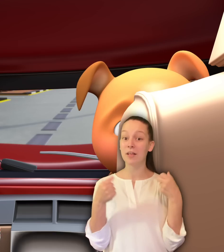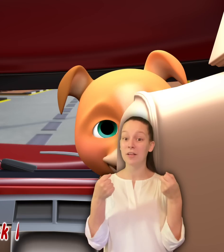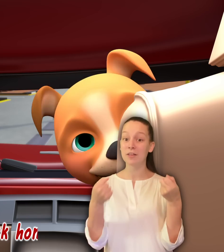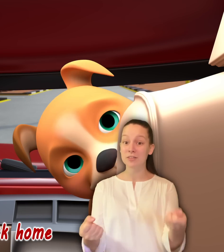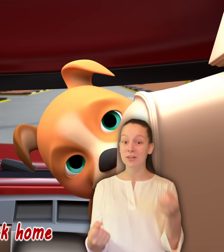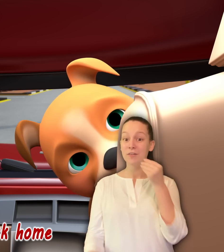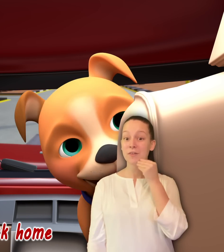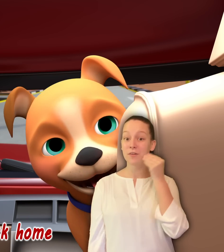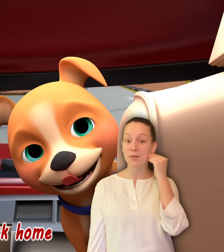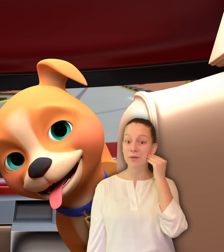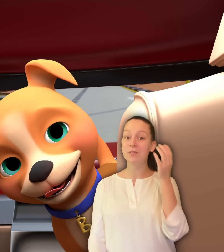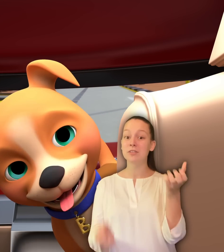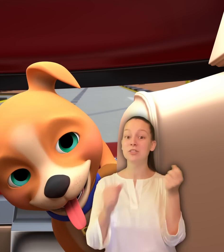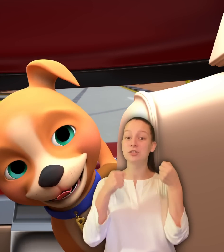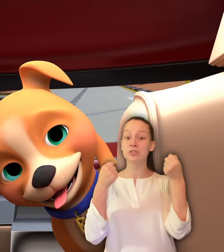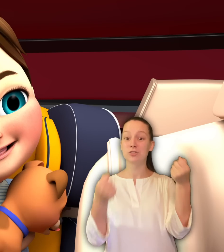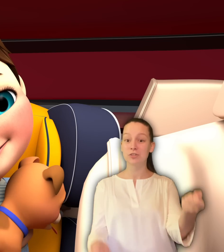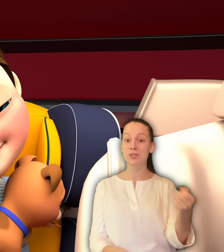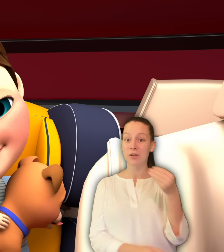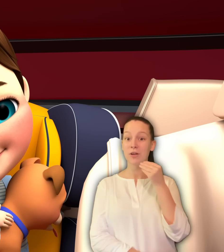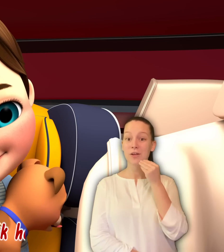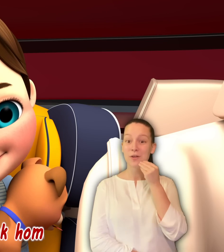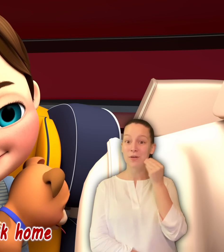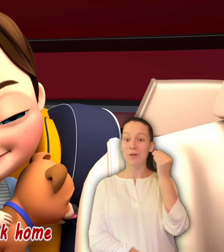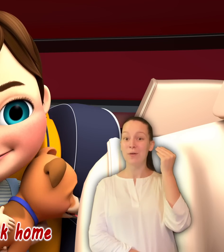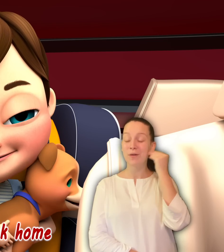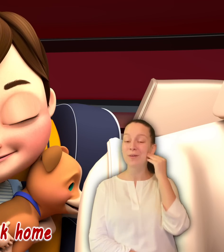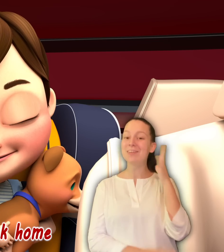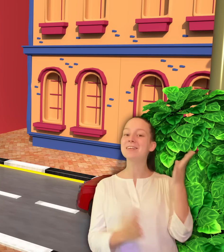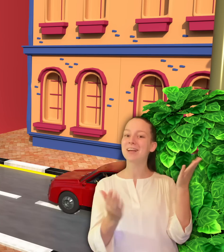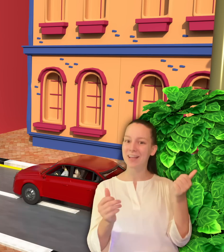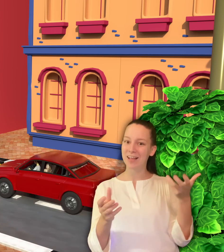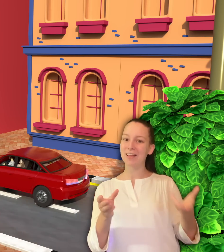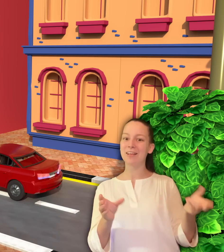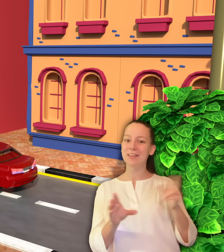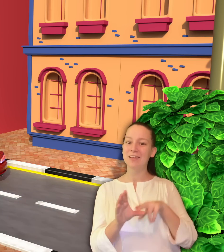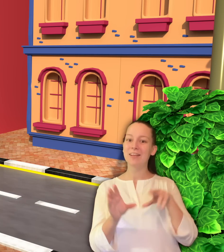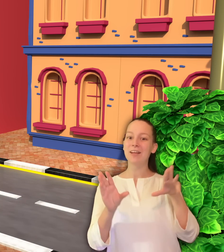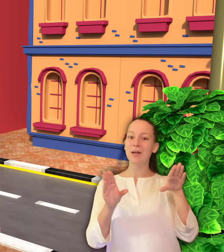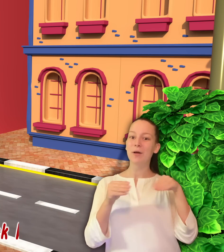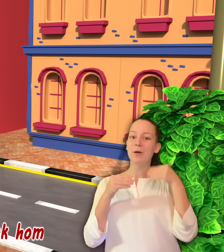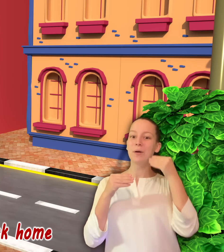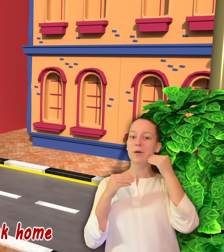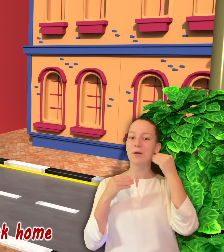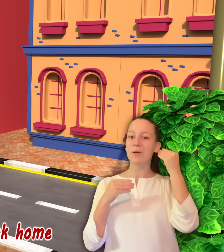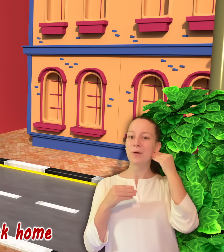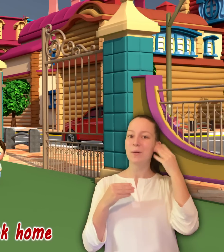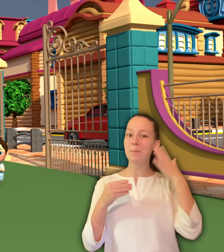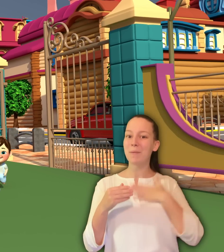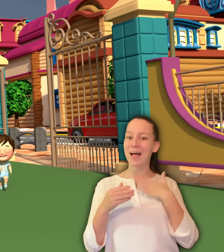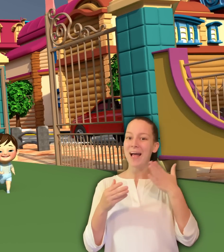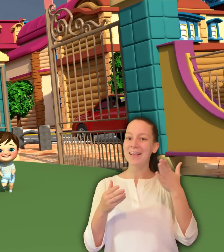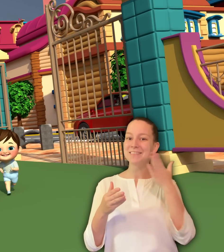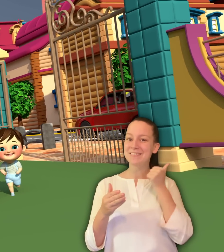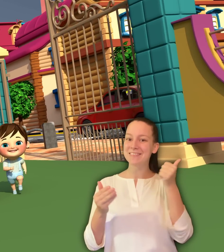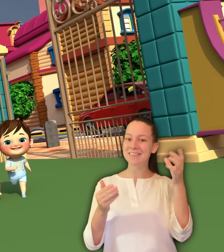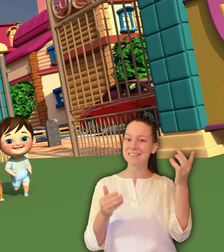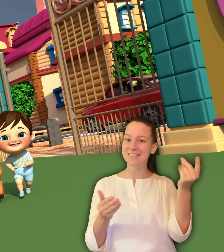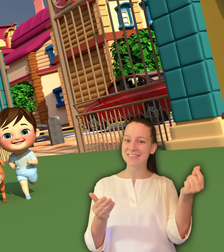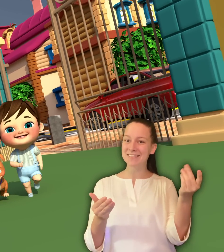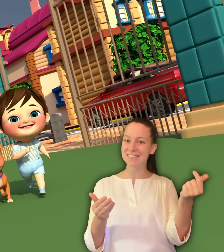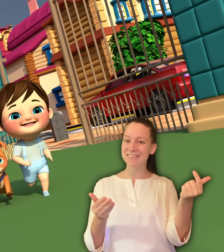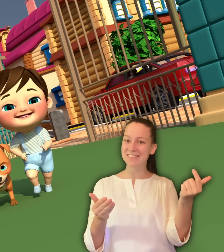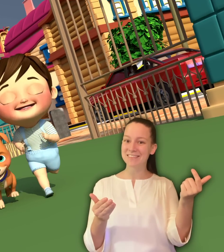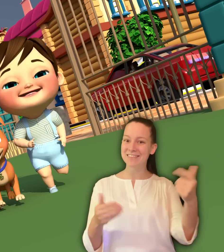go now and ride back home, ride back home, ride back home. Let's go now and ride back home, my